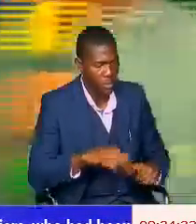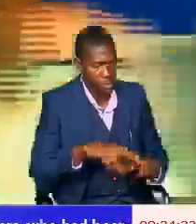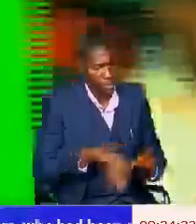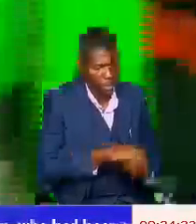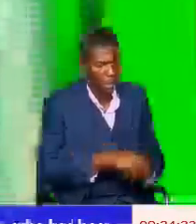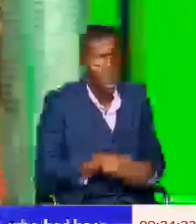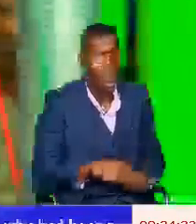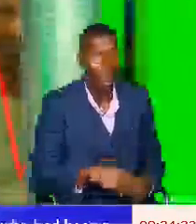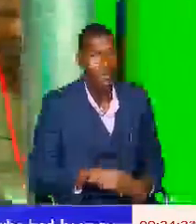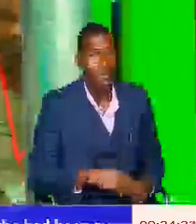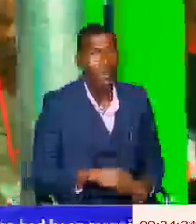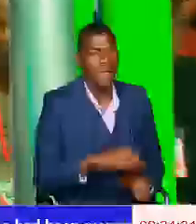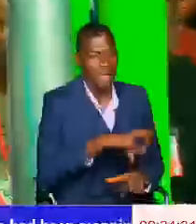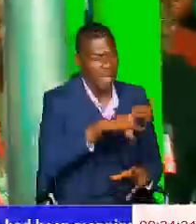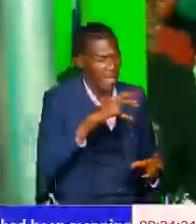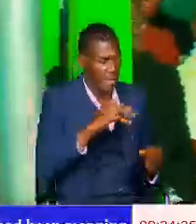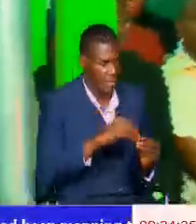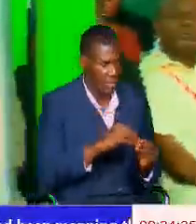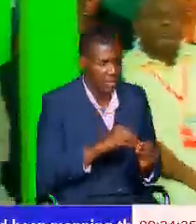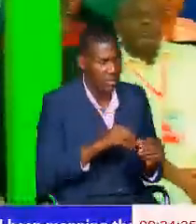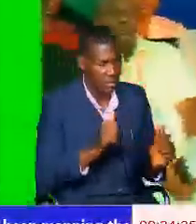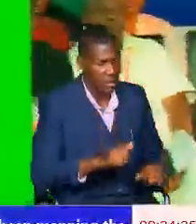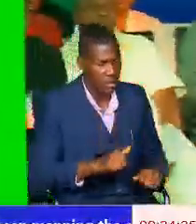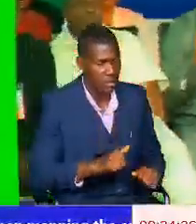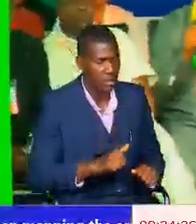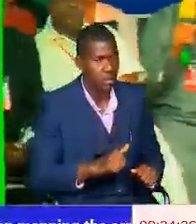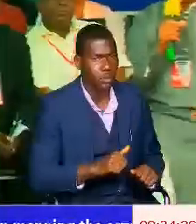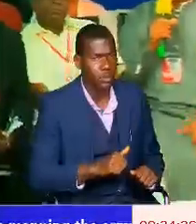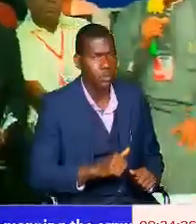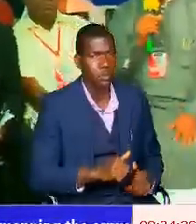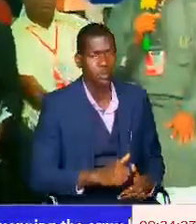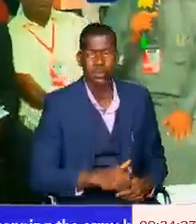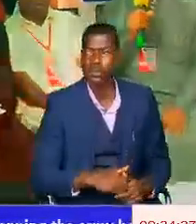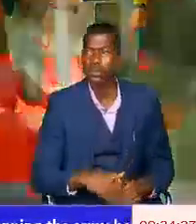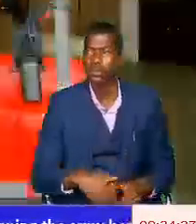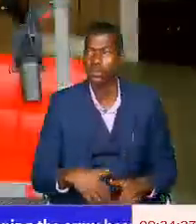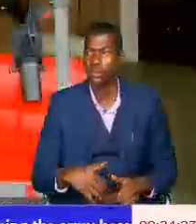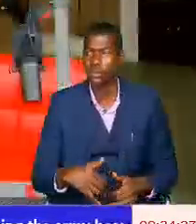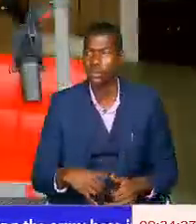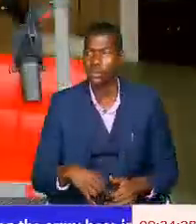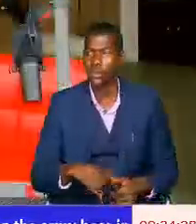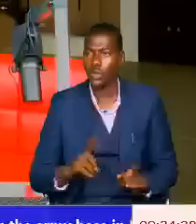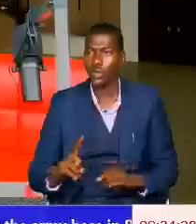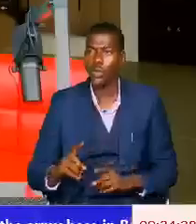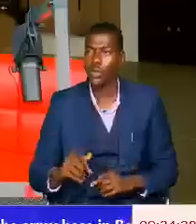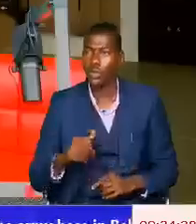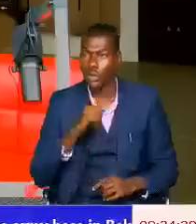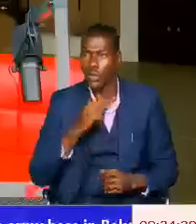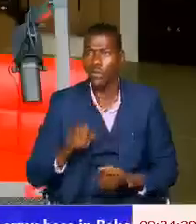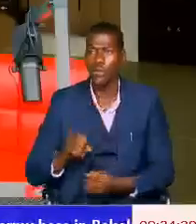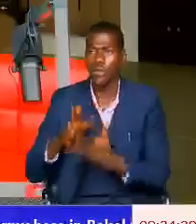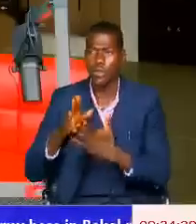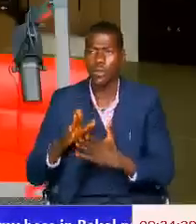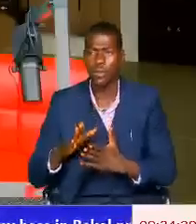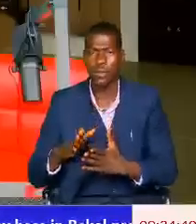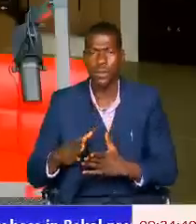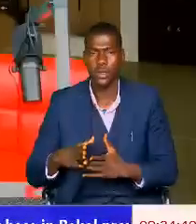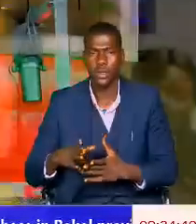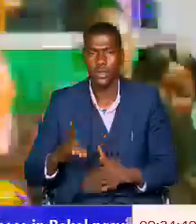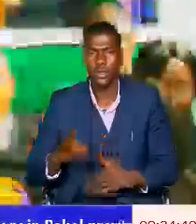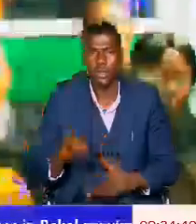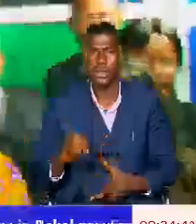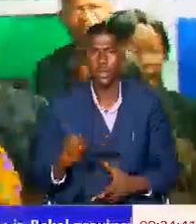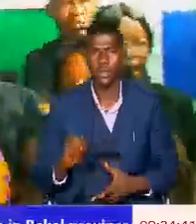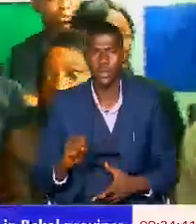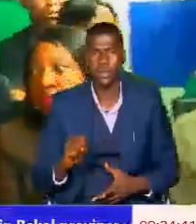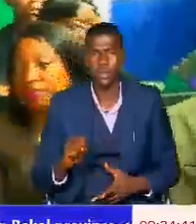query. Then you deserve that too. So on the basis of query, you know, face a first disciplinary committee. Okay. Okay. So as a